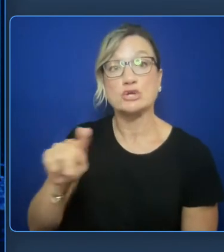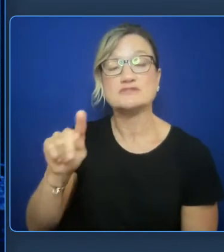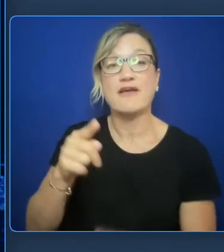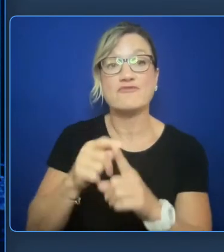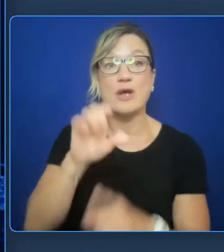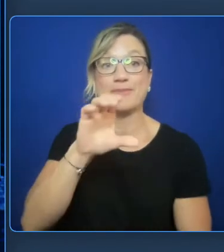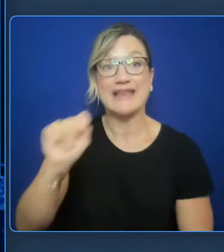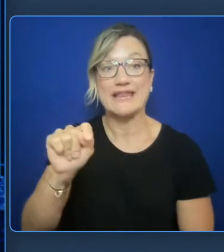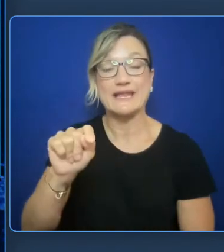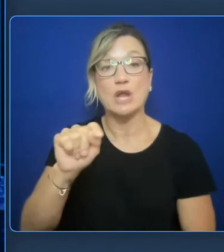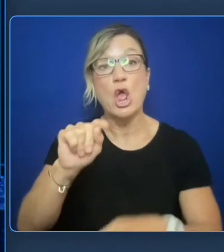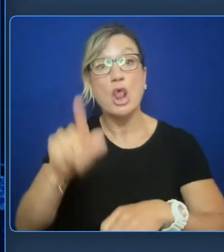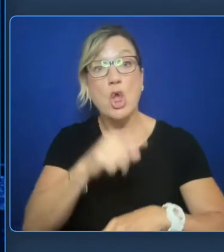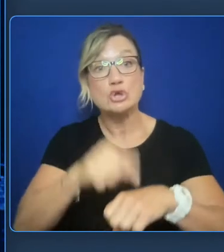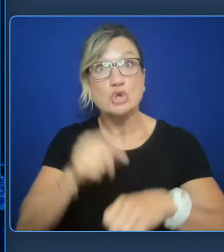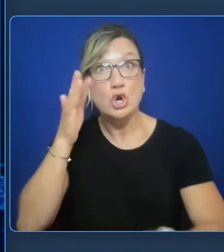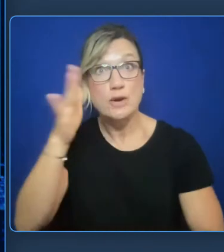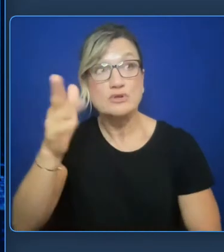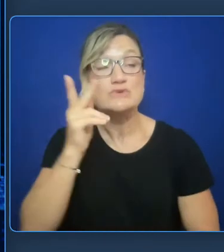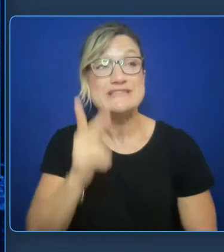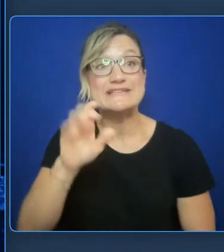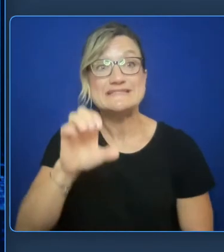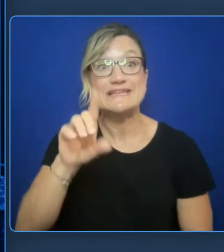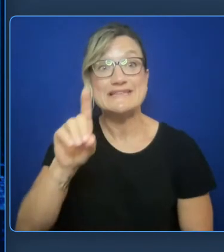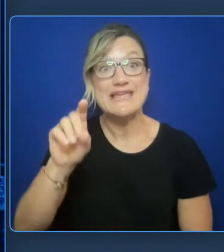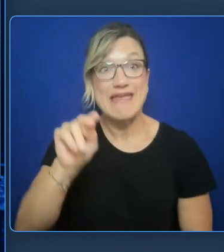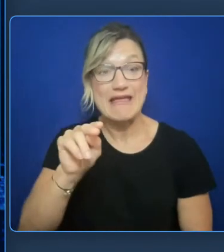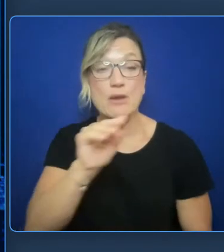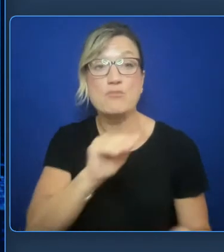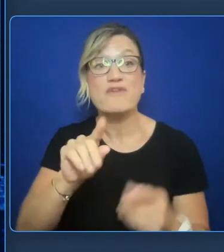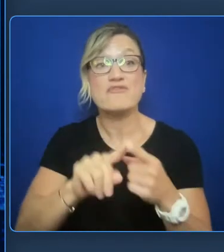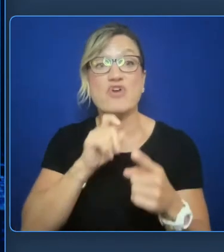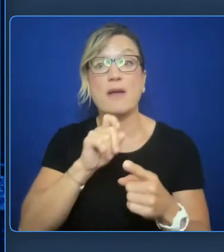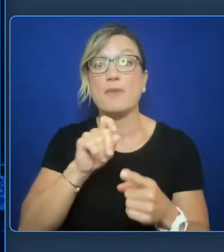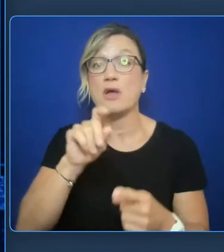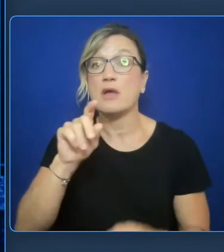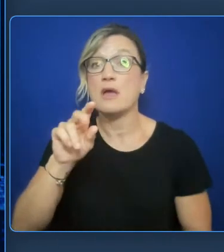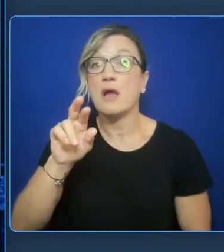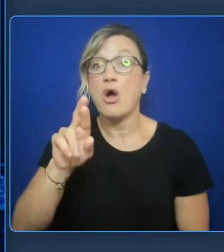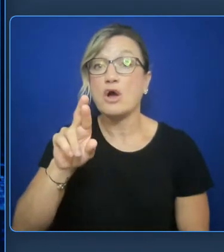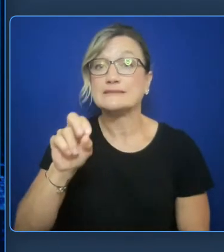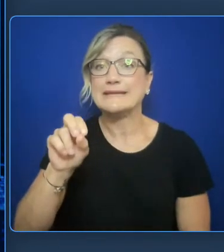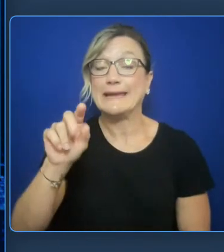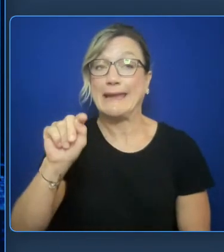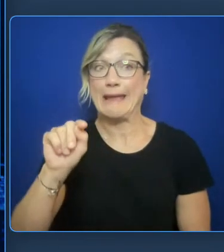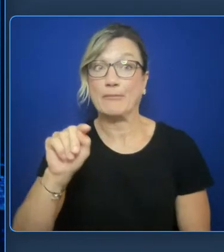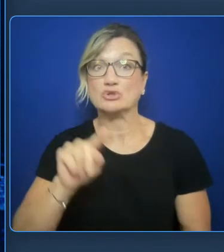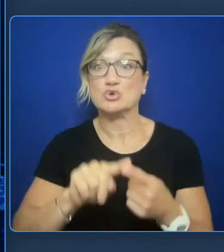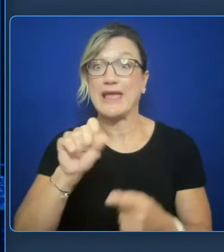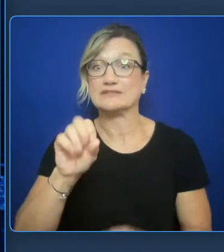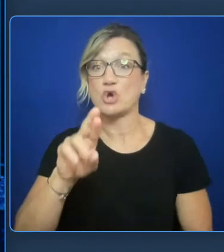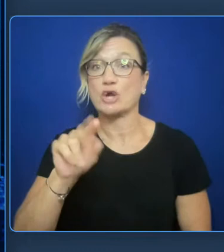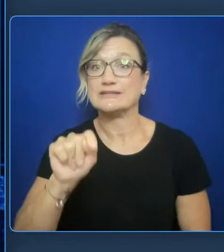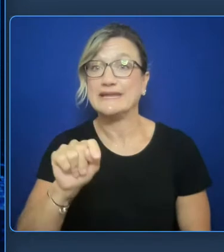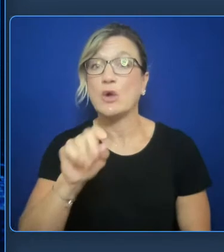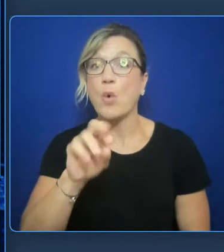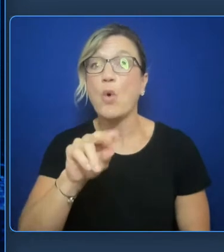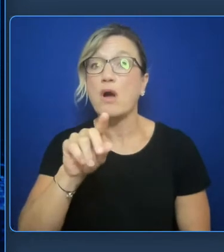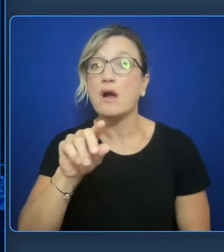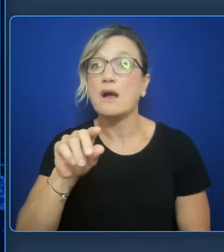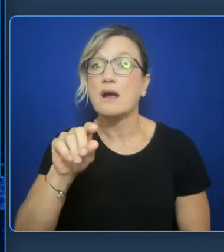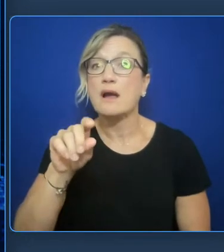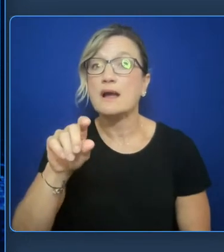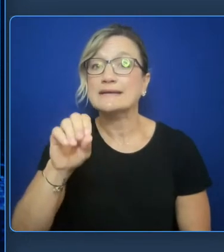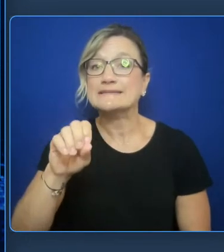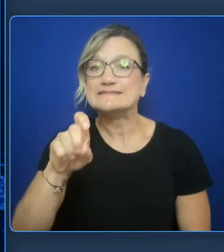asked, long-term, do you see CDN ingest moving from RTMP, TCP, to SRT UDP or ZXI